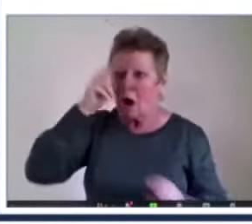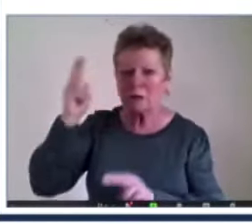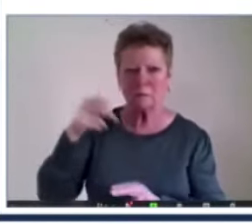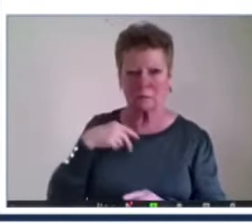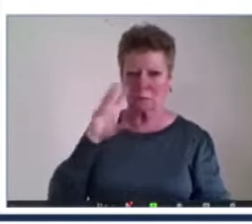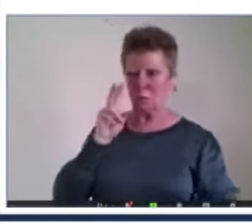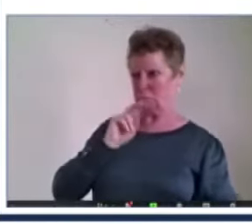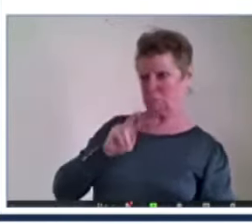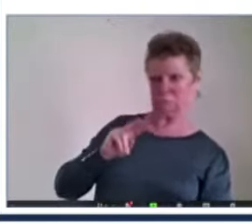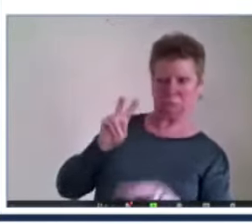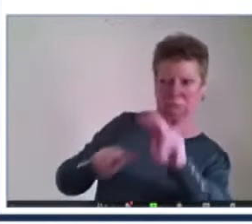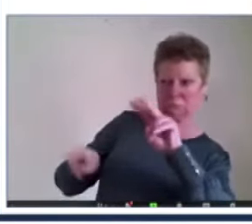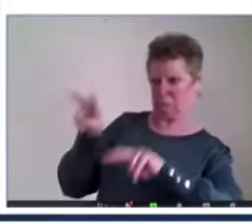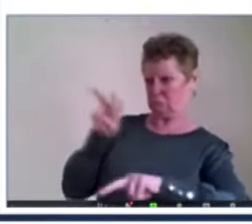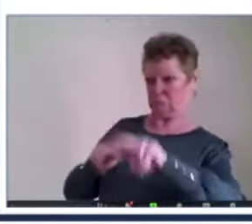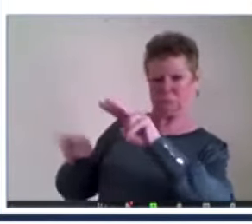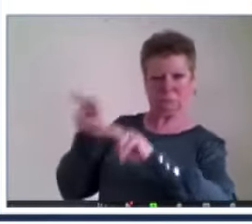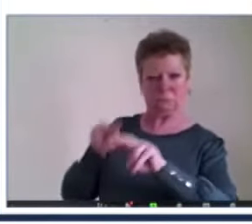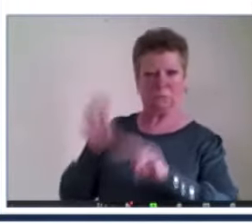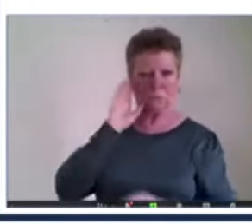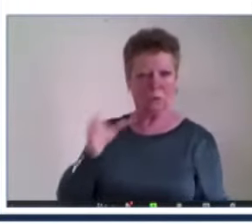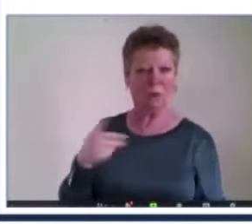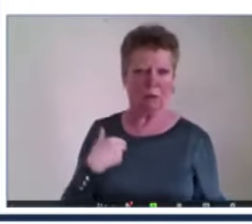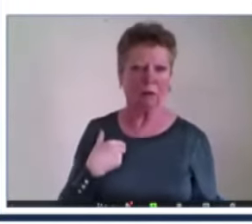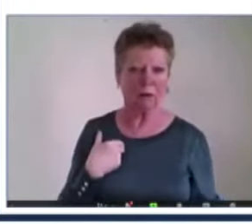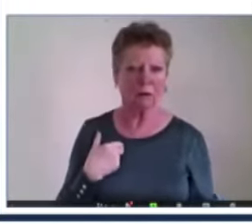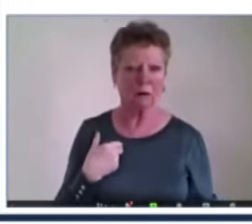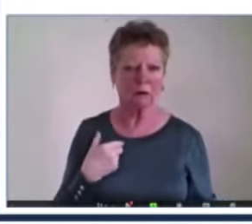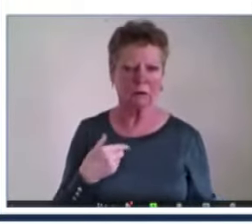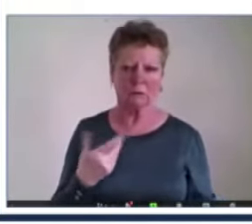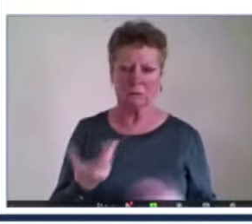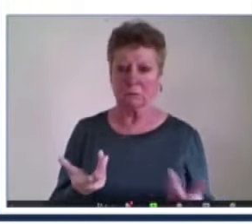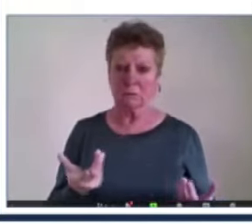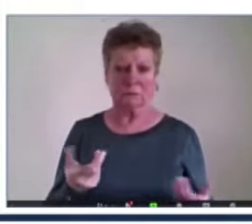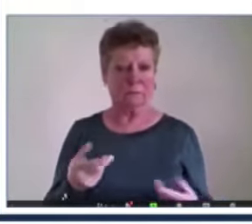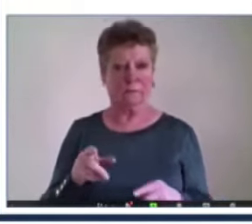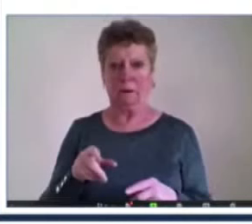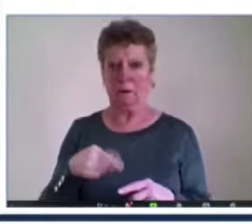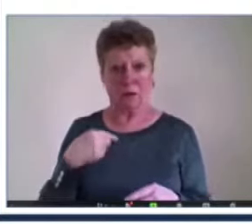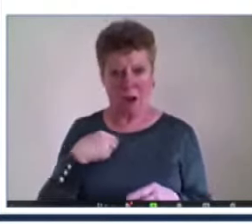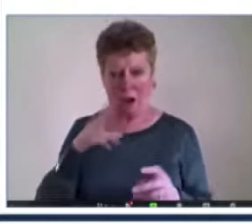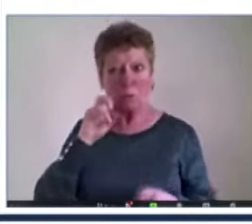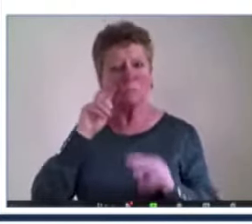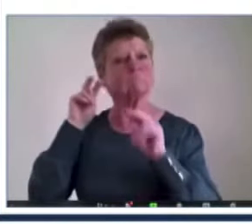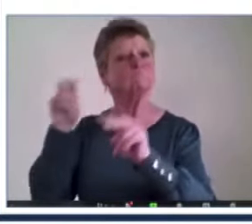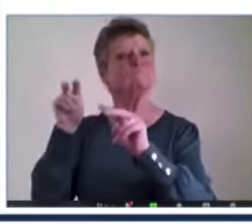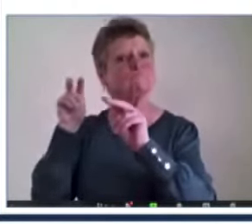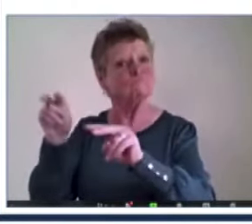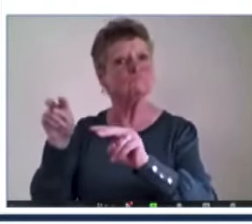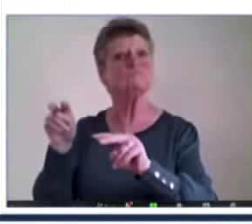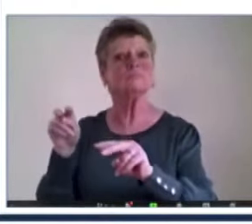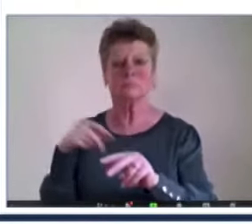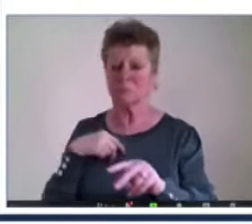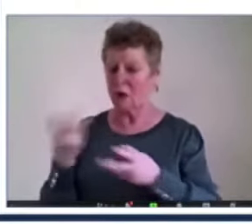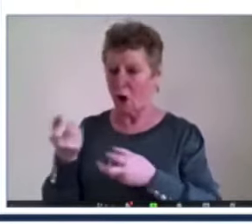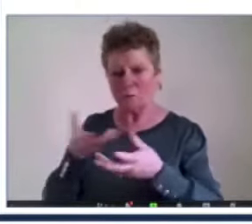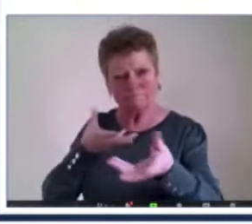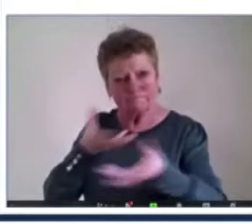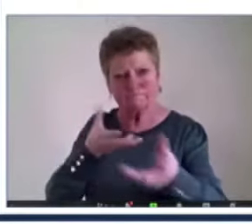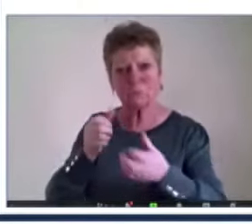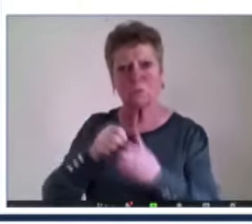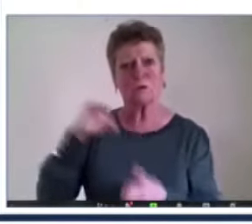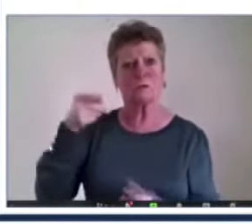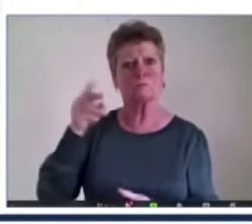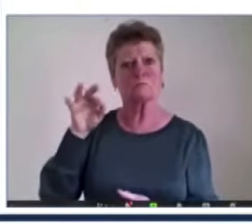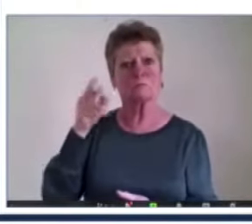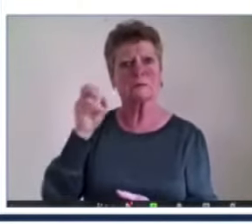and as always, and the Premier knows as well, I will monitor this, and we'll on constant communication with him, and we'll